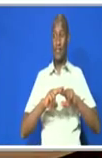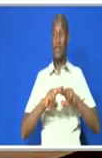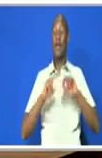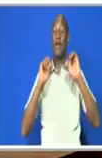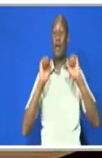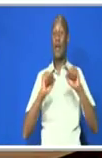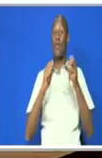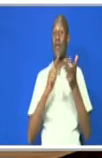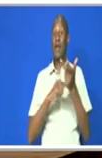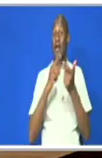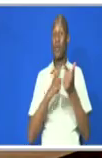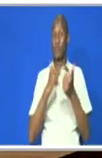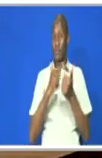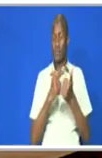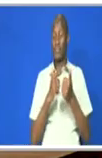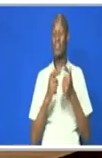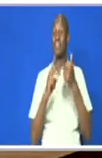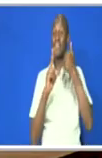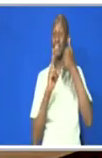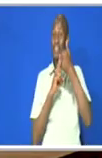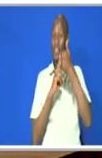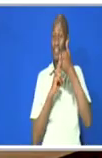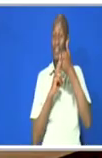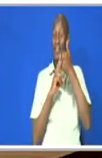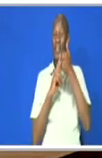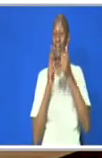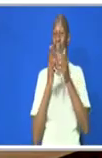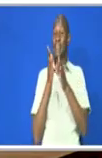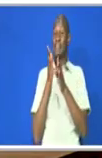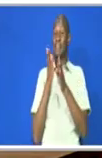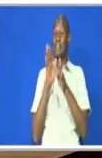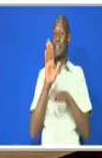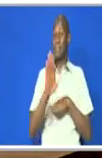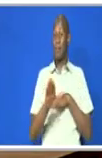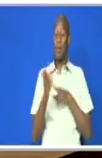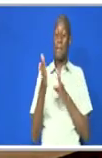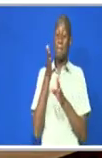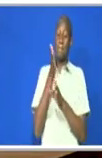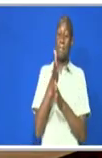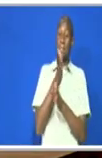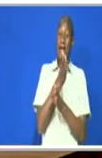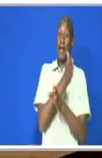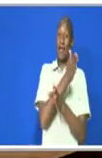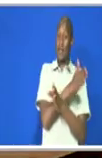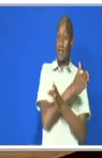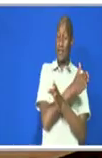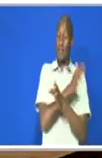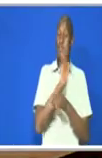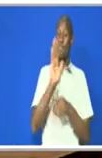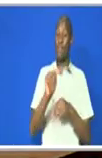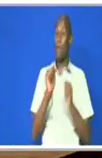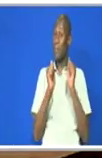Can you count 7 steps backwards from